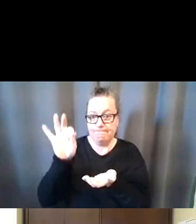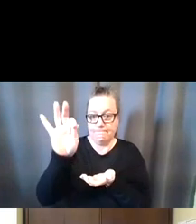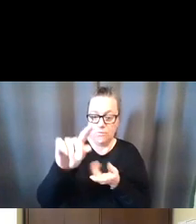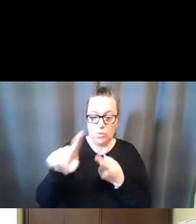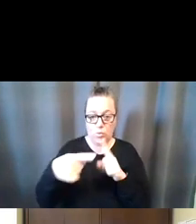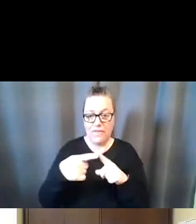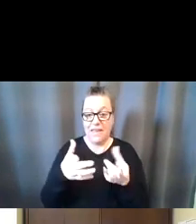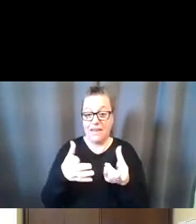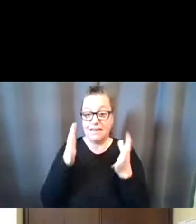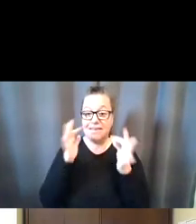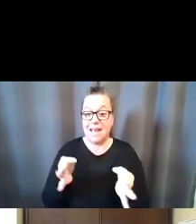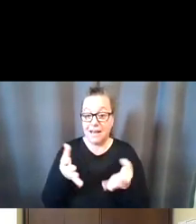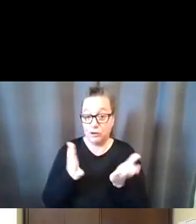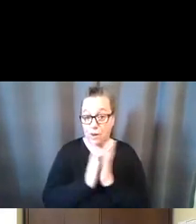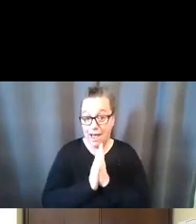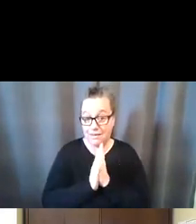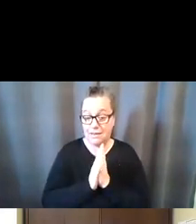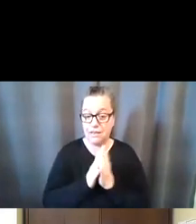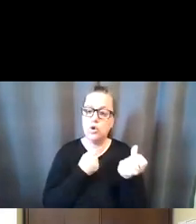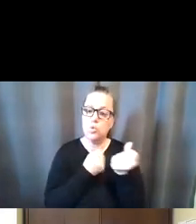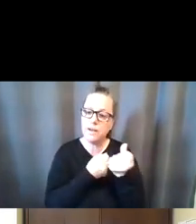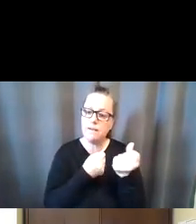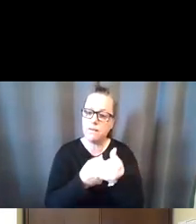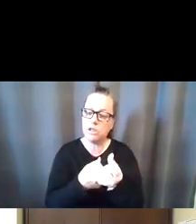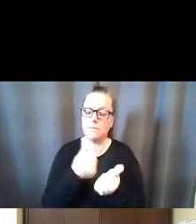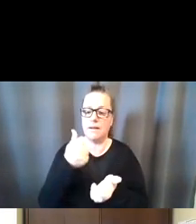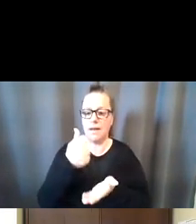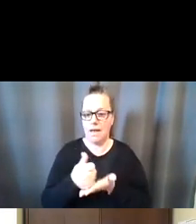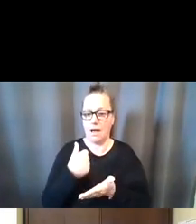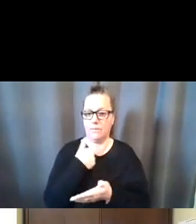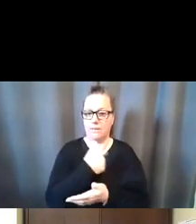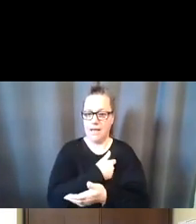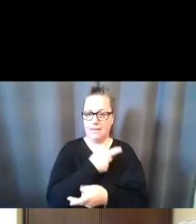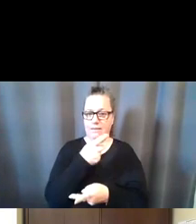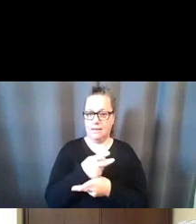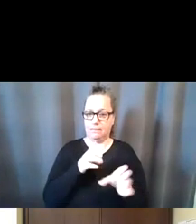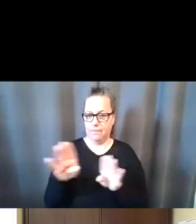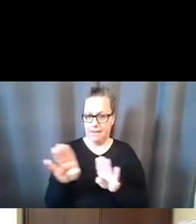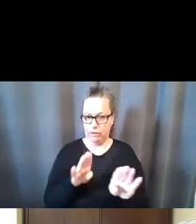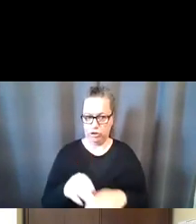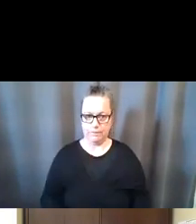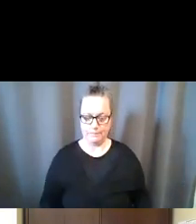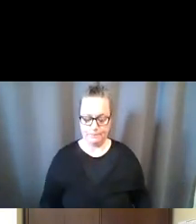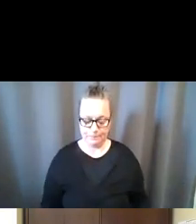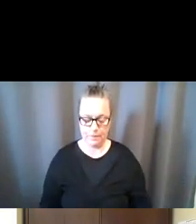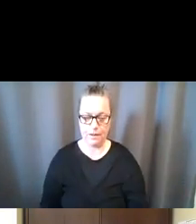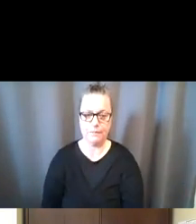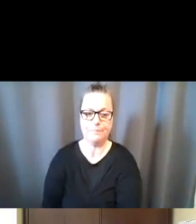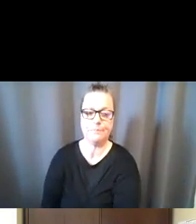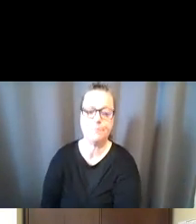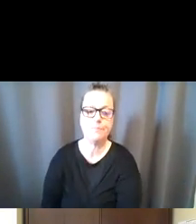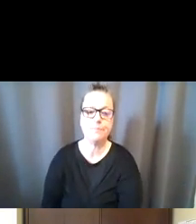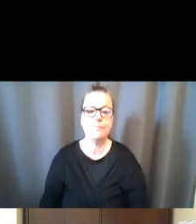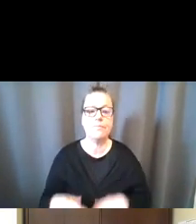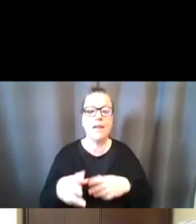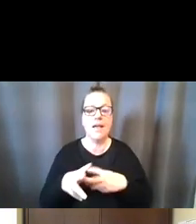ask the question. So reinforcement helps us keep those behaviors in place. I put this in the slide